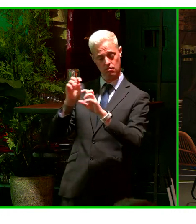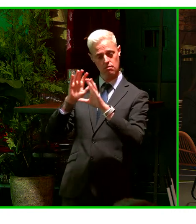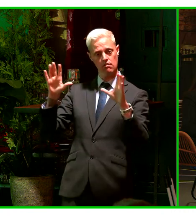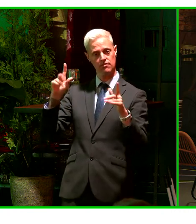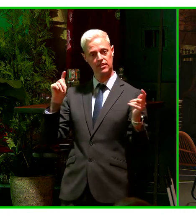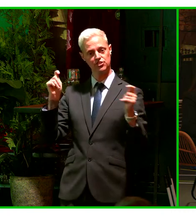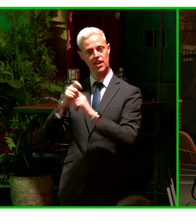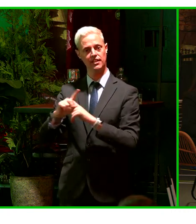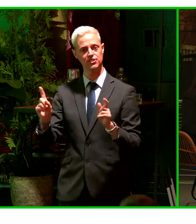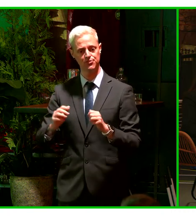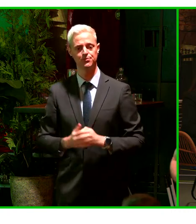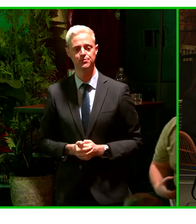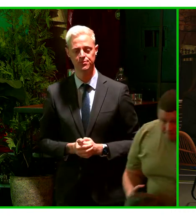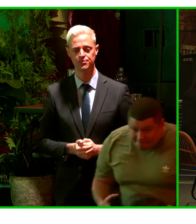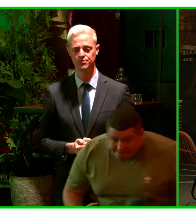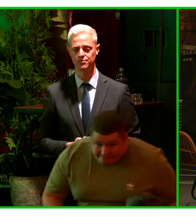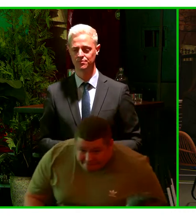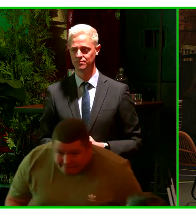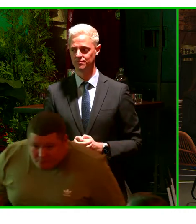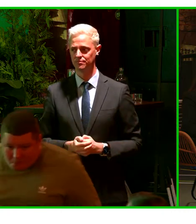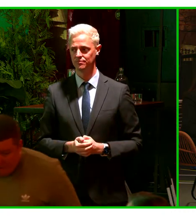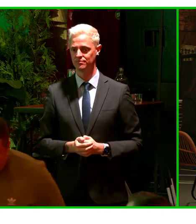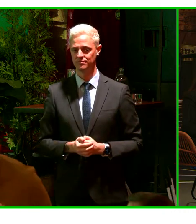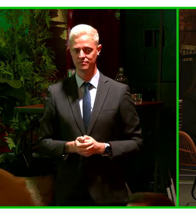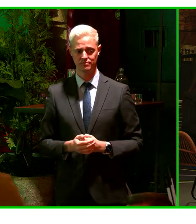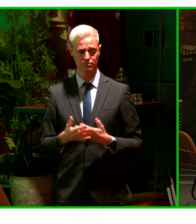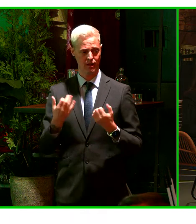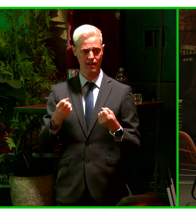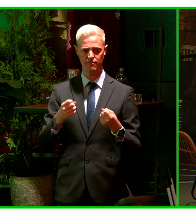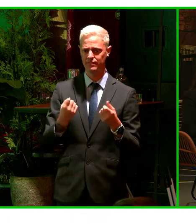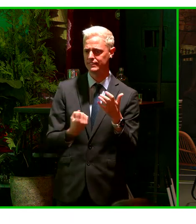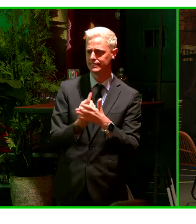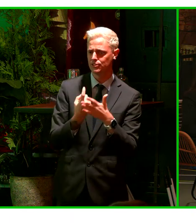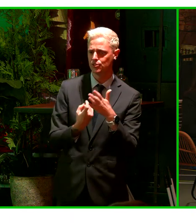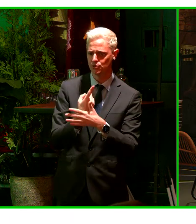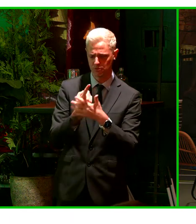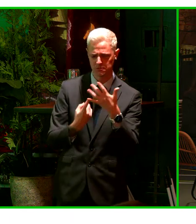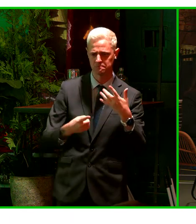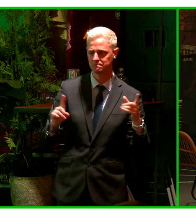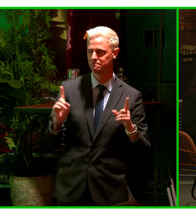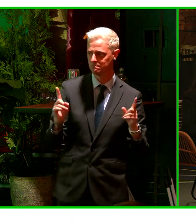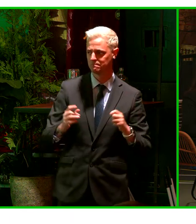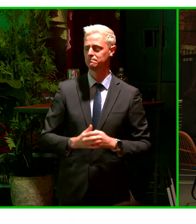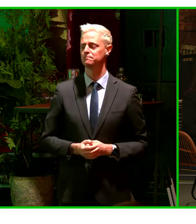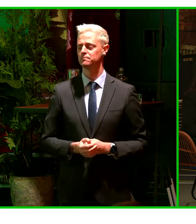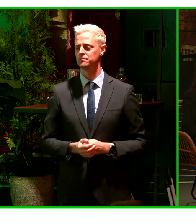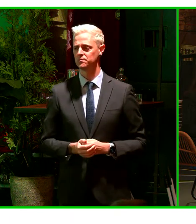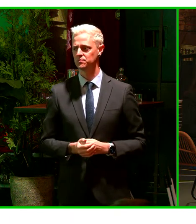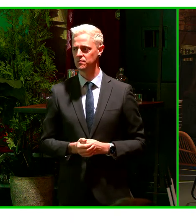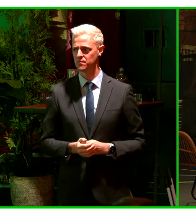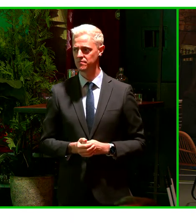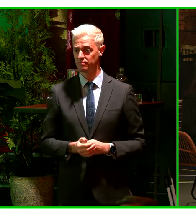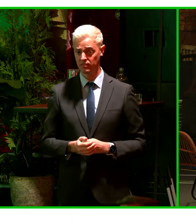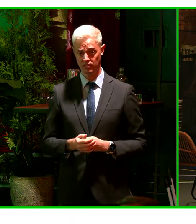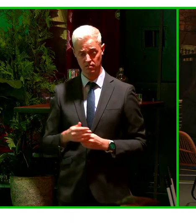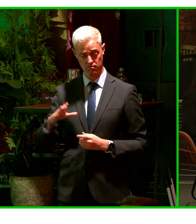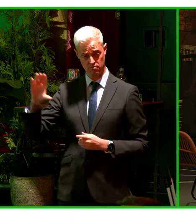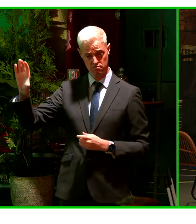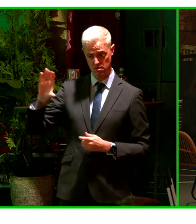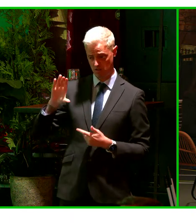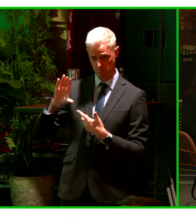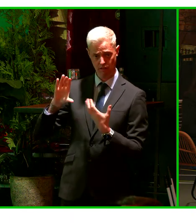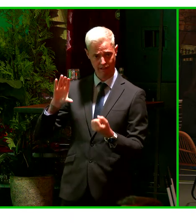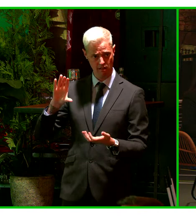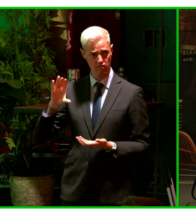What are the issues then? So here we are. I sit here, I walk into a meeting with the LOA. We've got the money to build this.